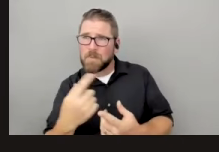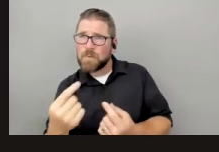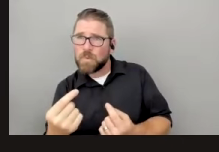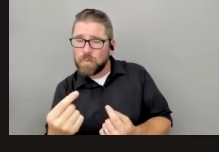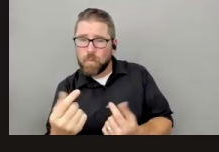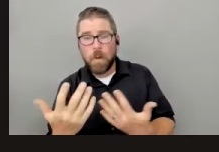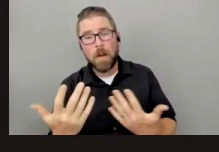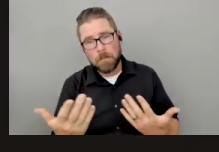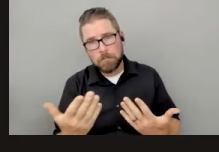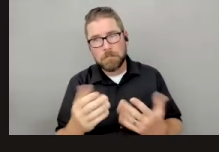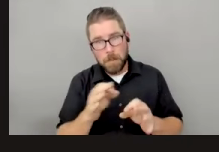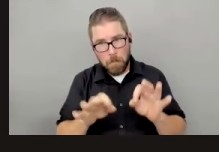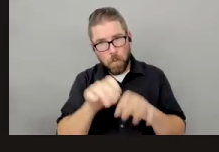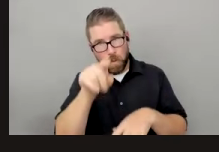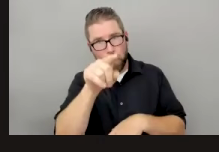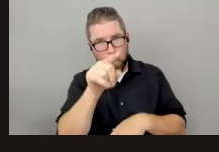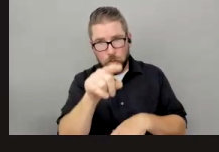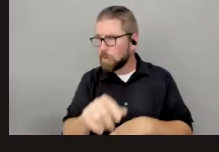so-and-so. Or,